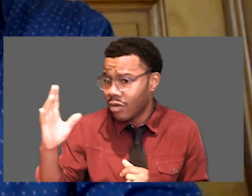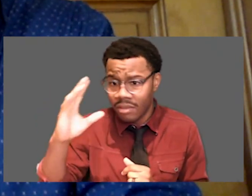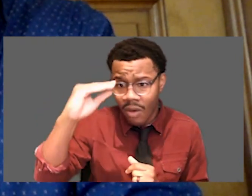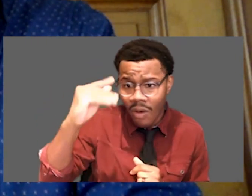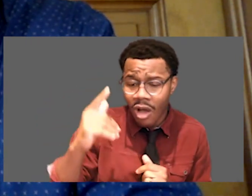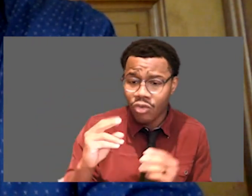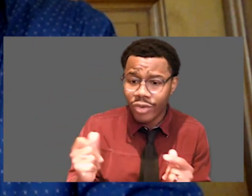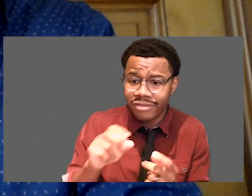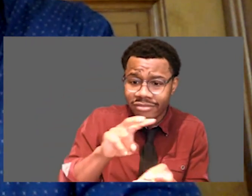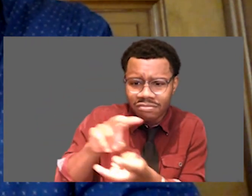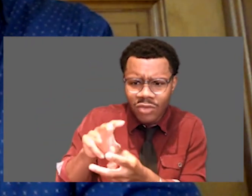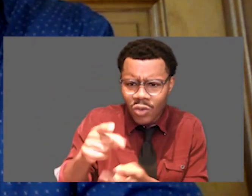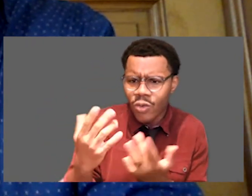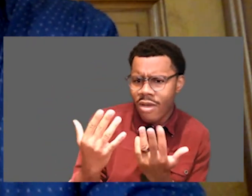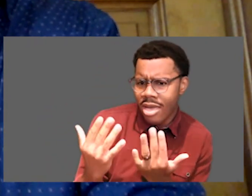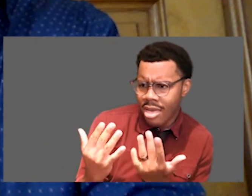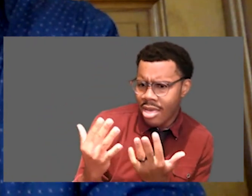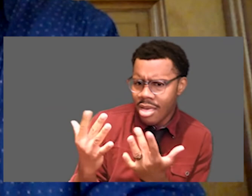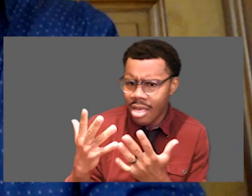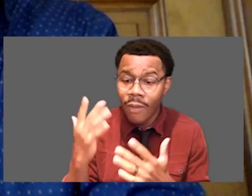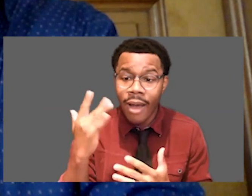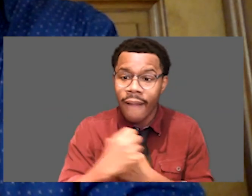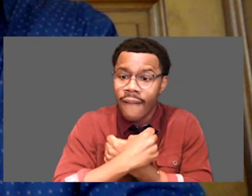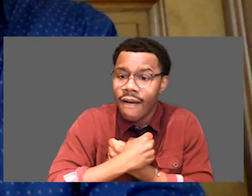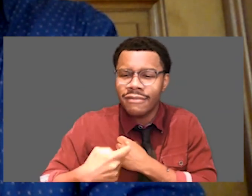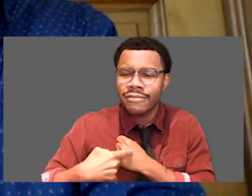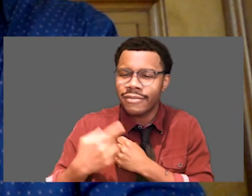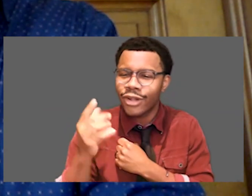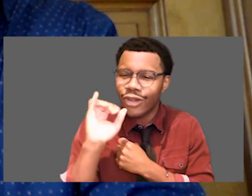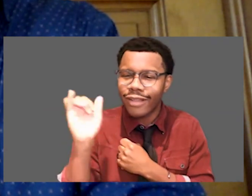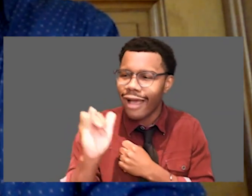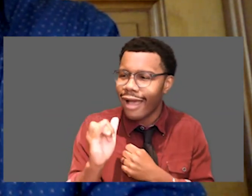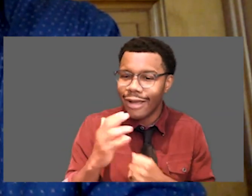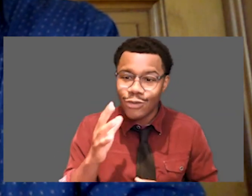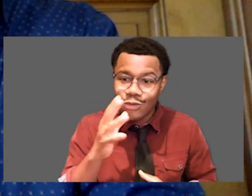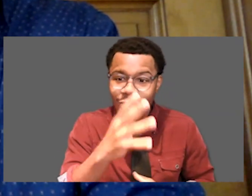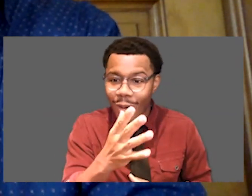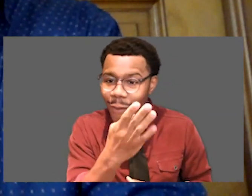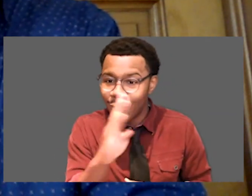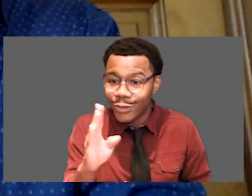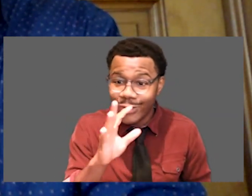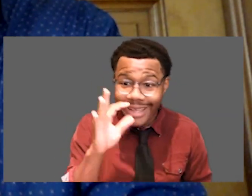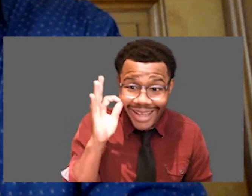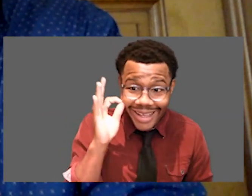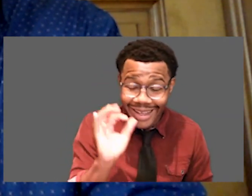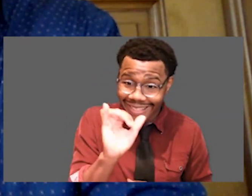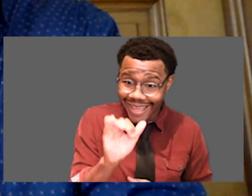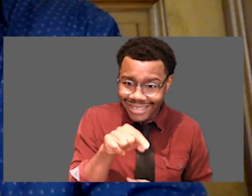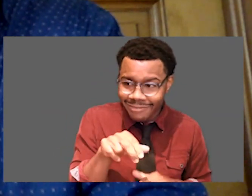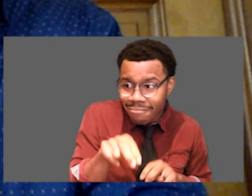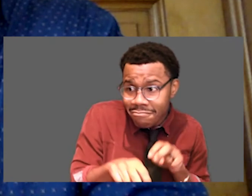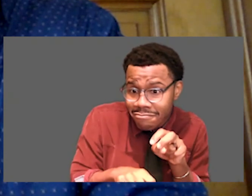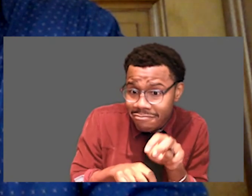told you he loved you, because love is most times like grandma's blue cat, curling around your ankle when you